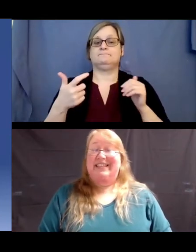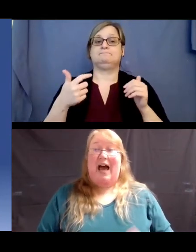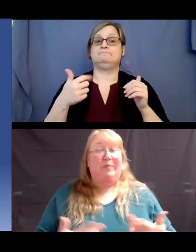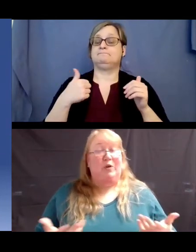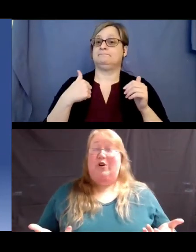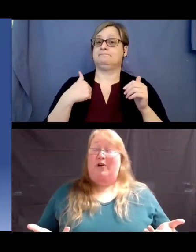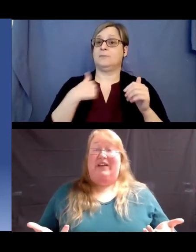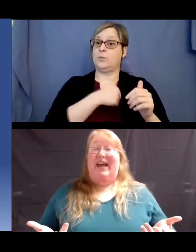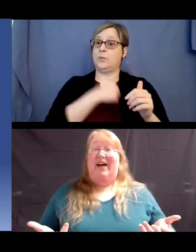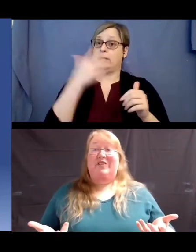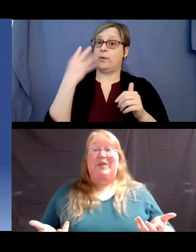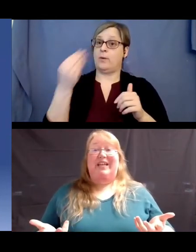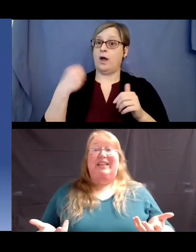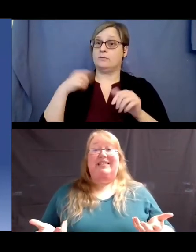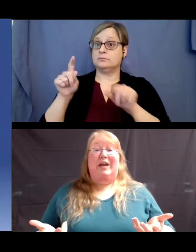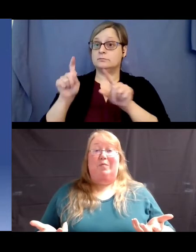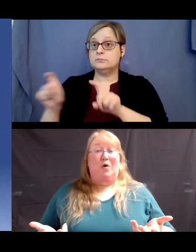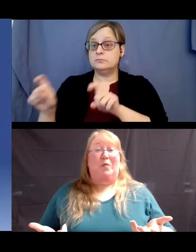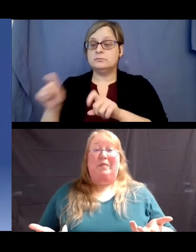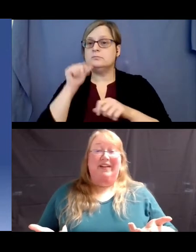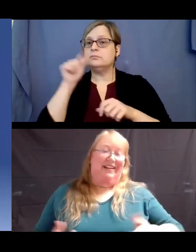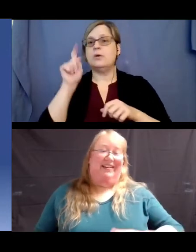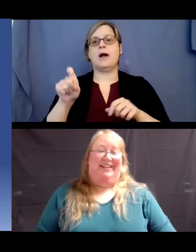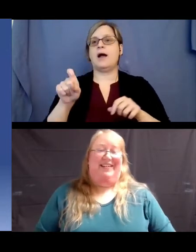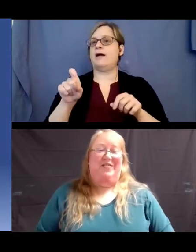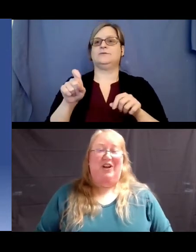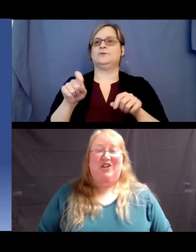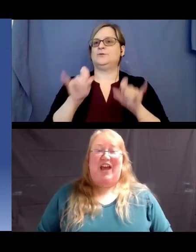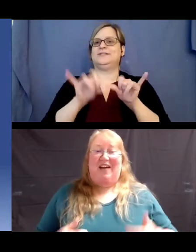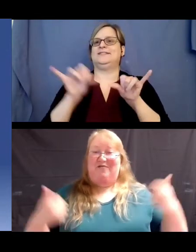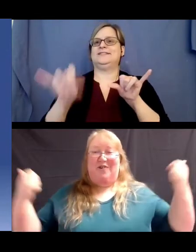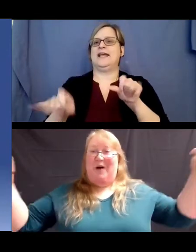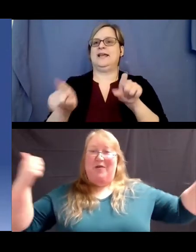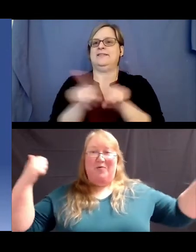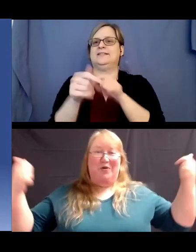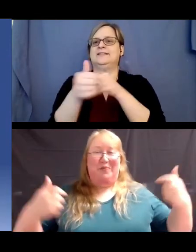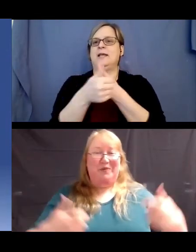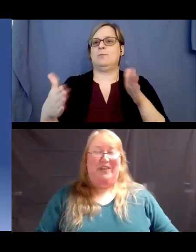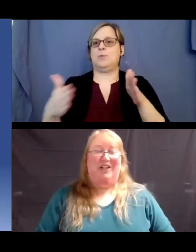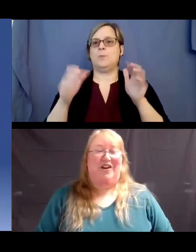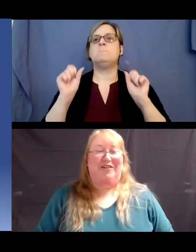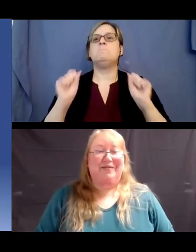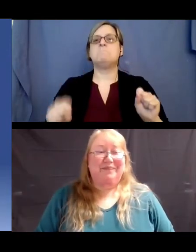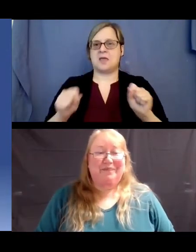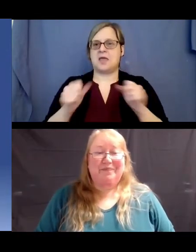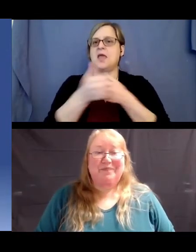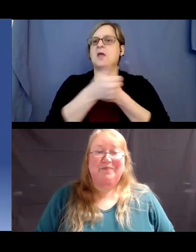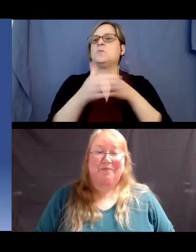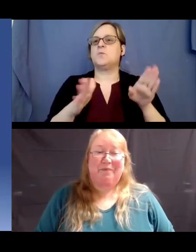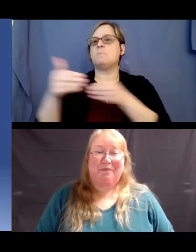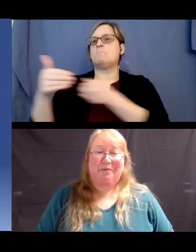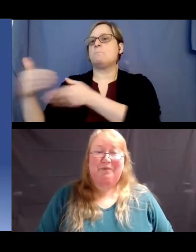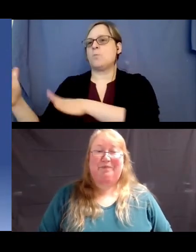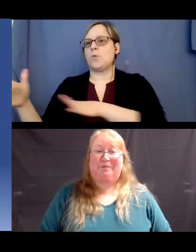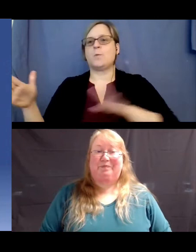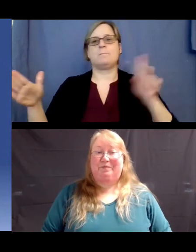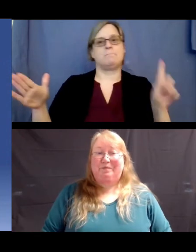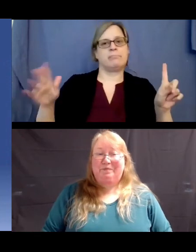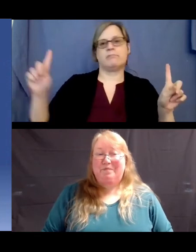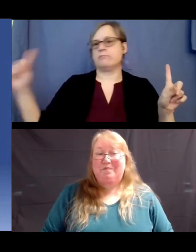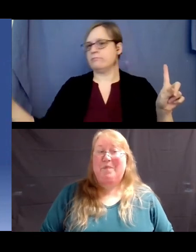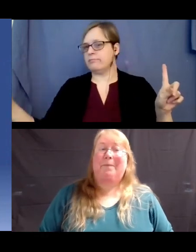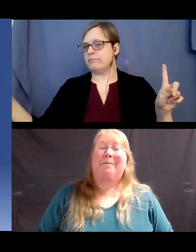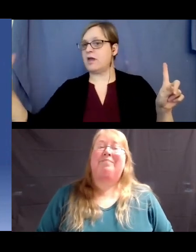testing this app, you don't even have to be in the same room. You can chat from other rooms with each other.